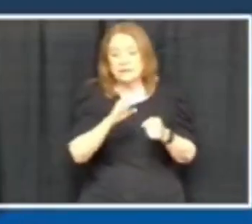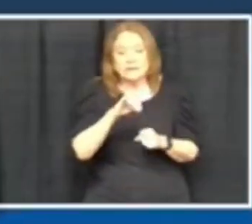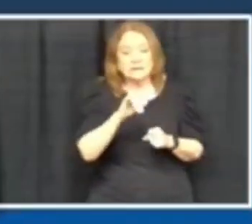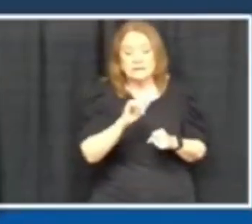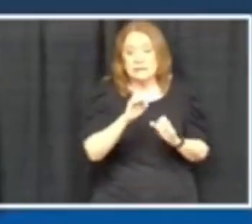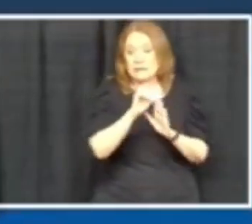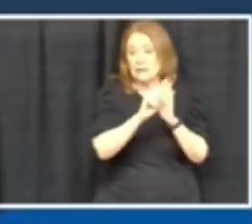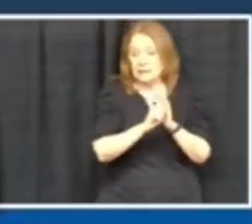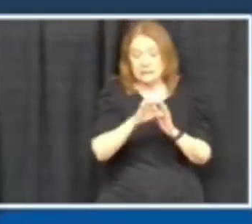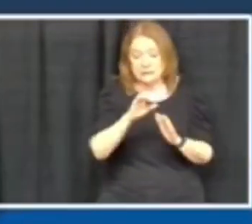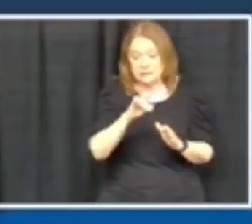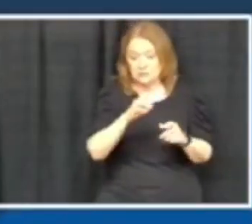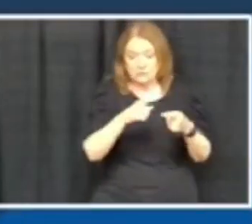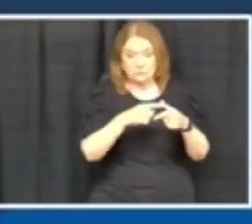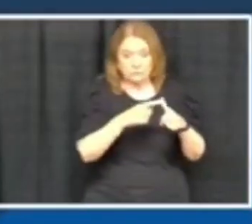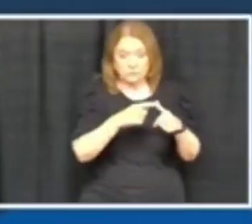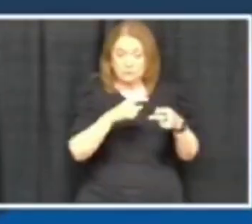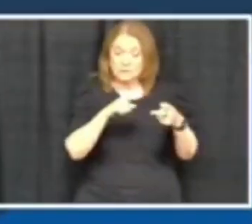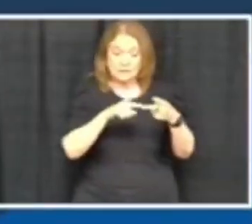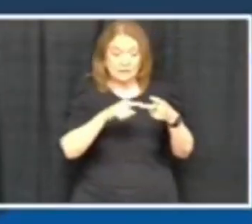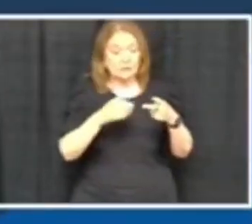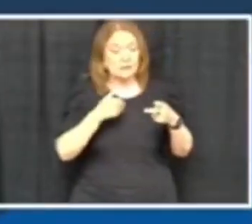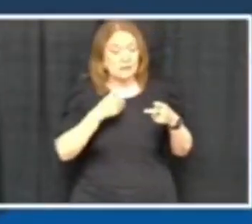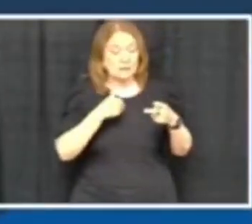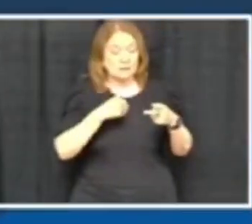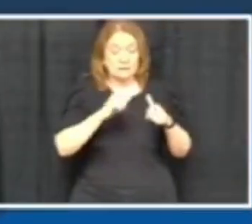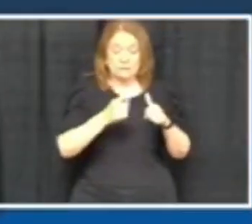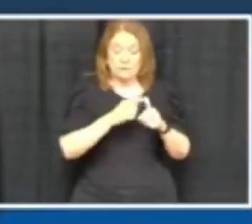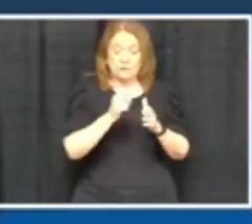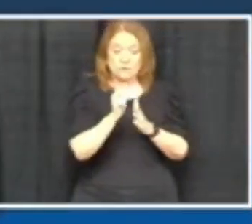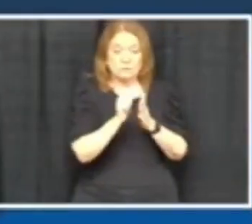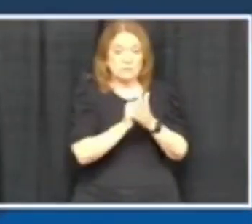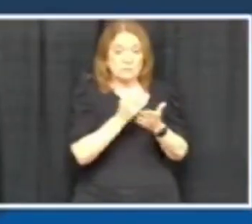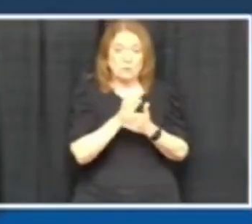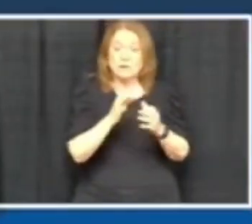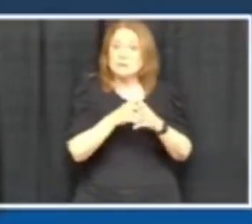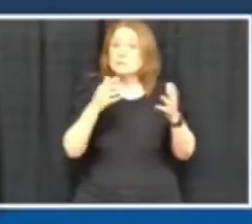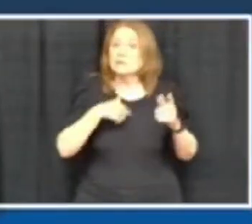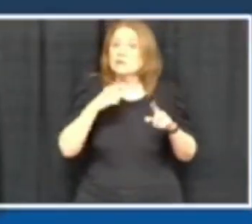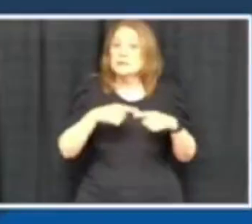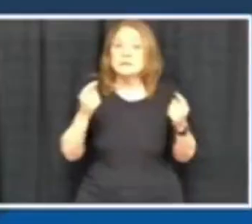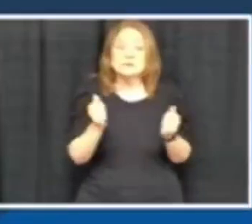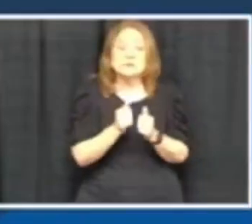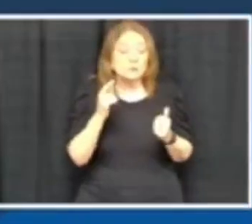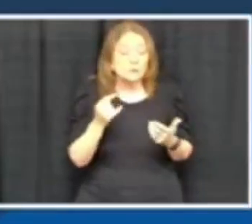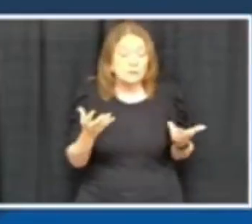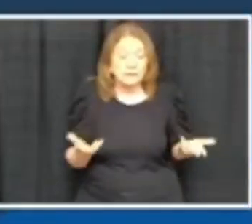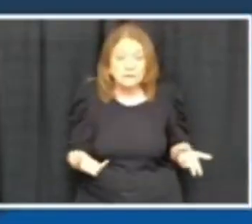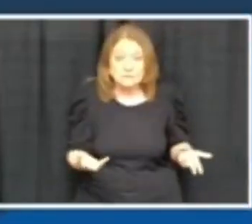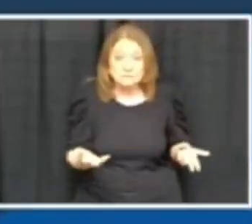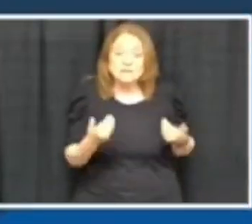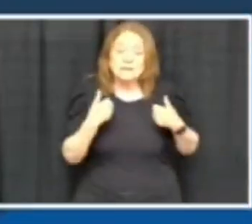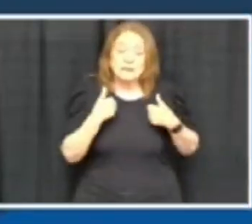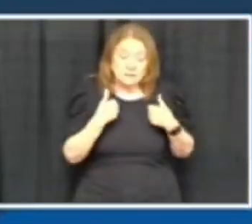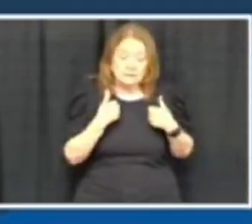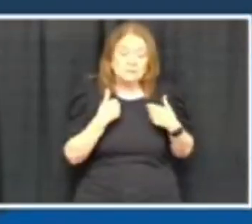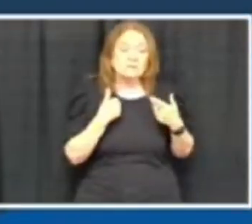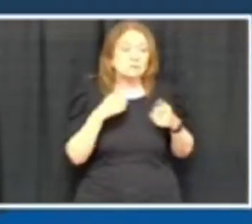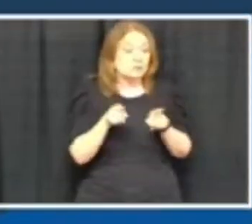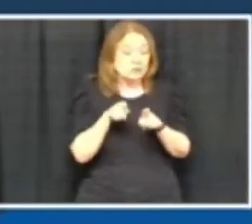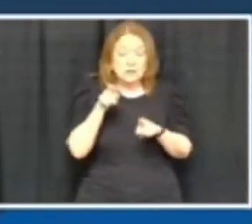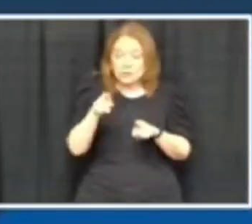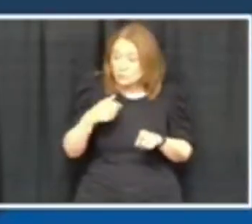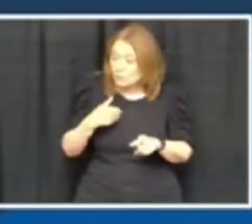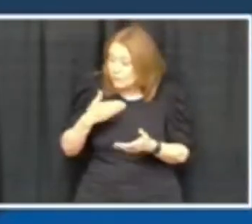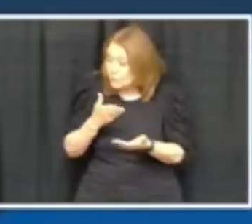of all, and secondly, he has a First Amendment right to say it. As much as I disagree with it, he has, just like you